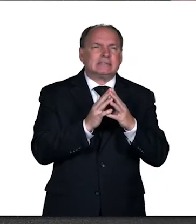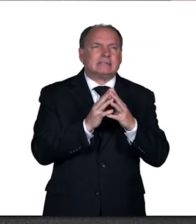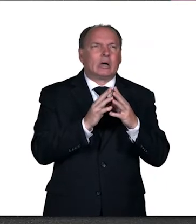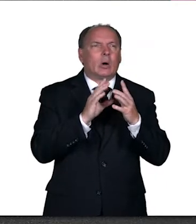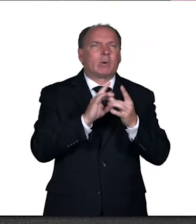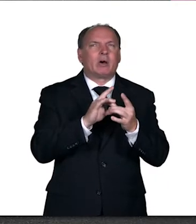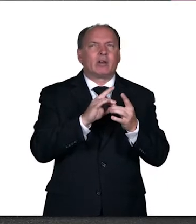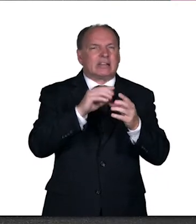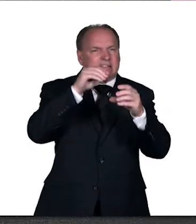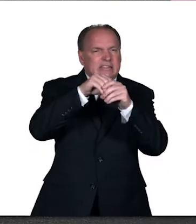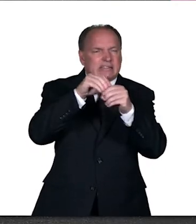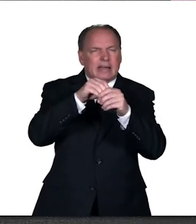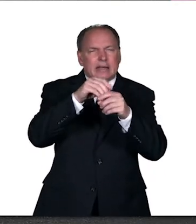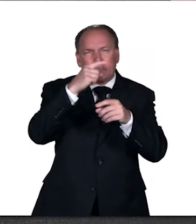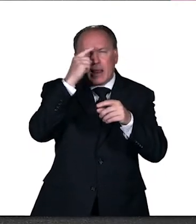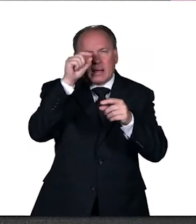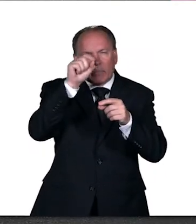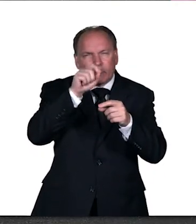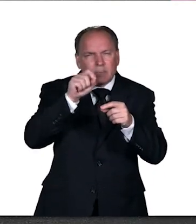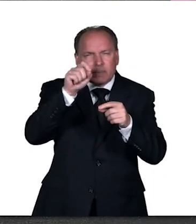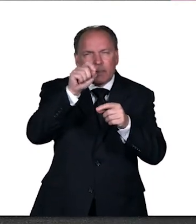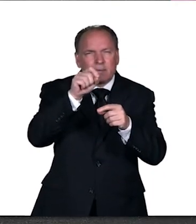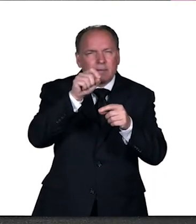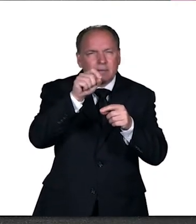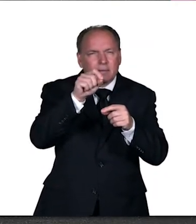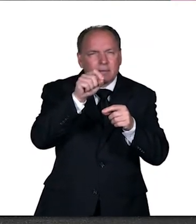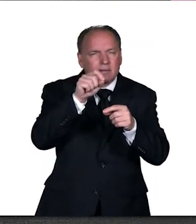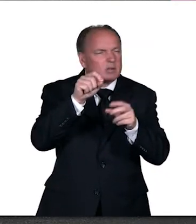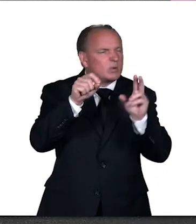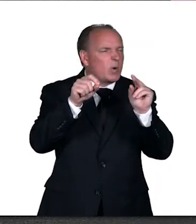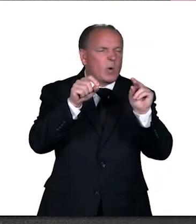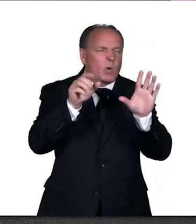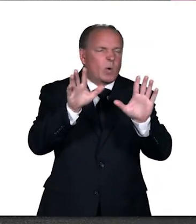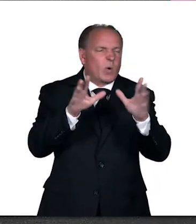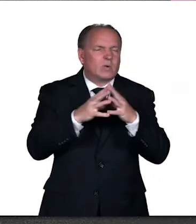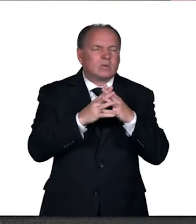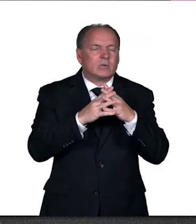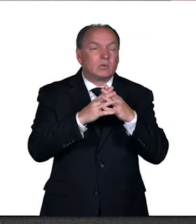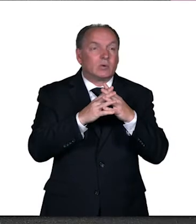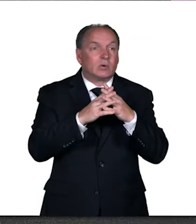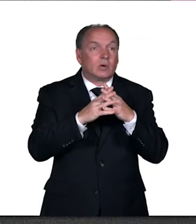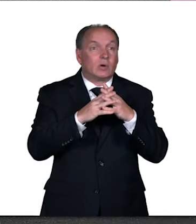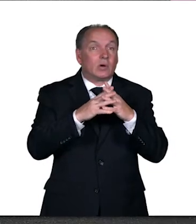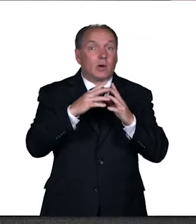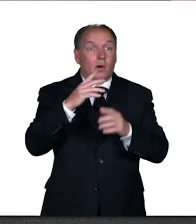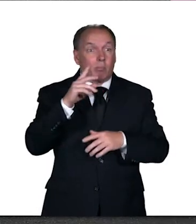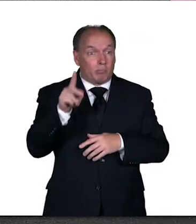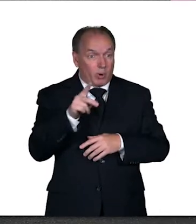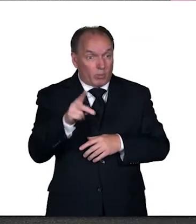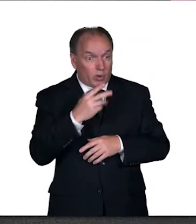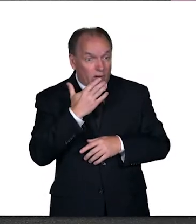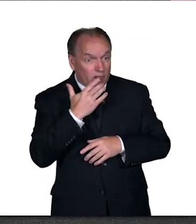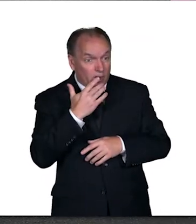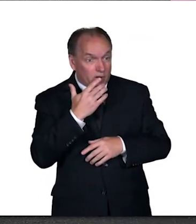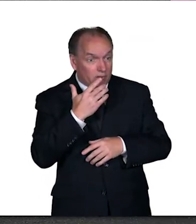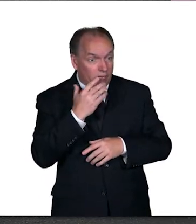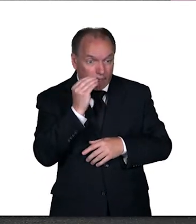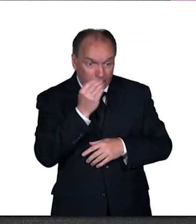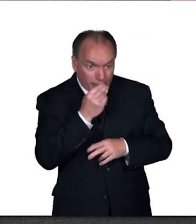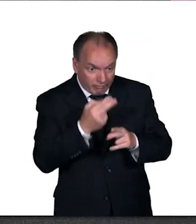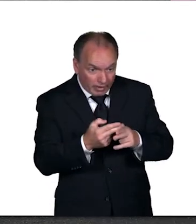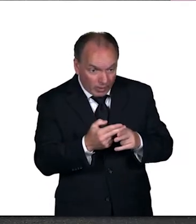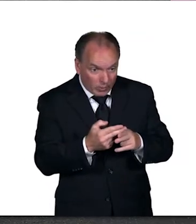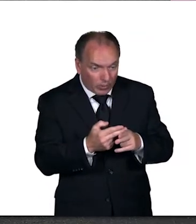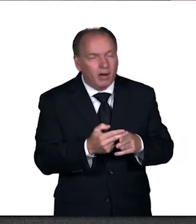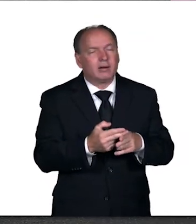What about the black things that make new plants? No. Is it the purple thing that blossoms and